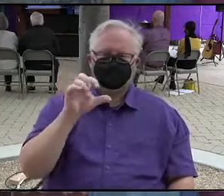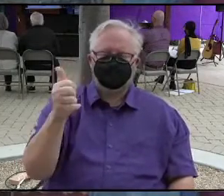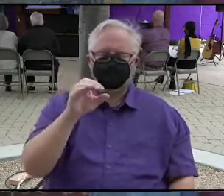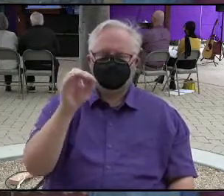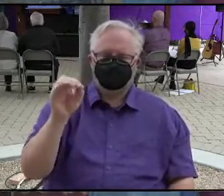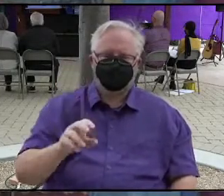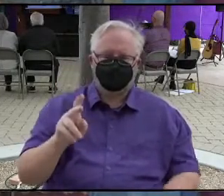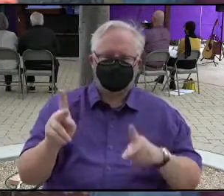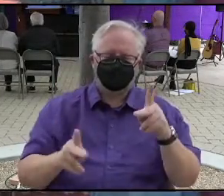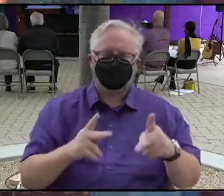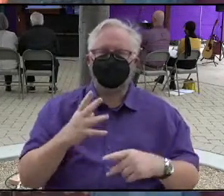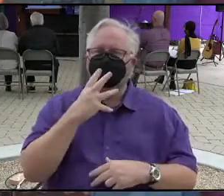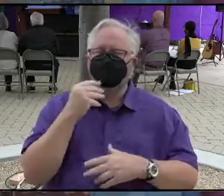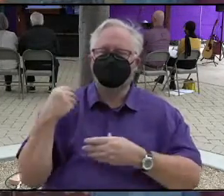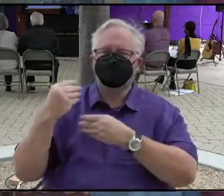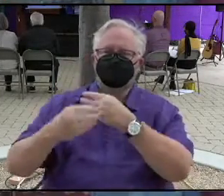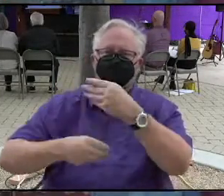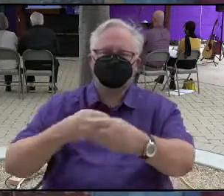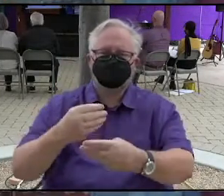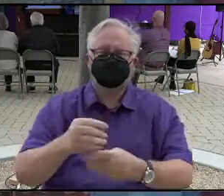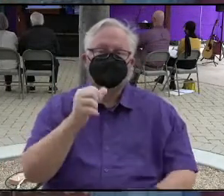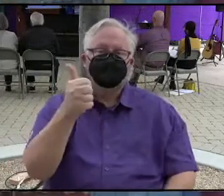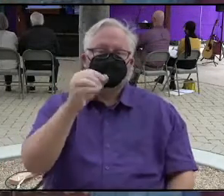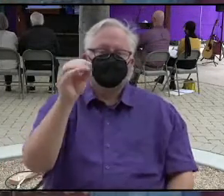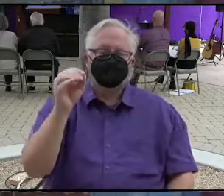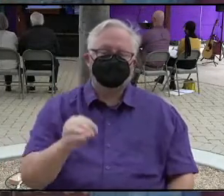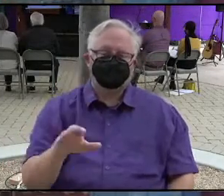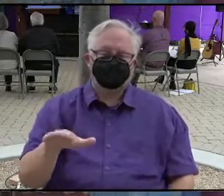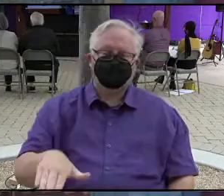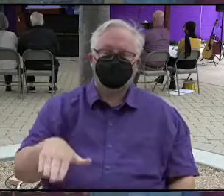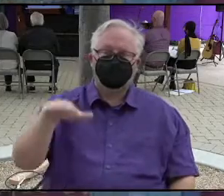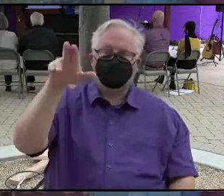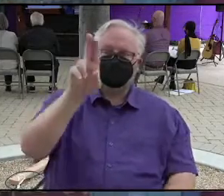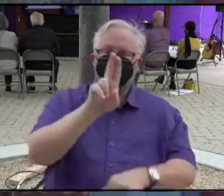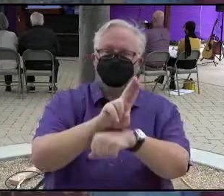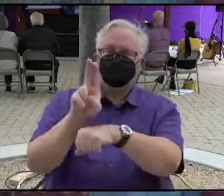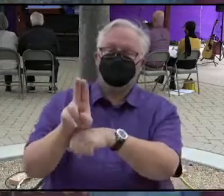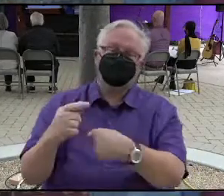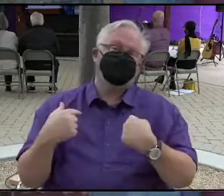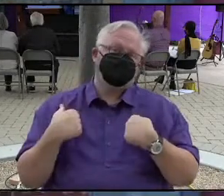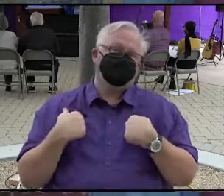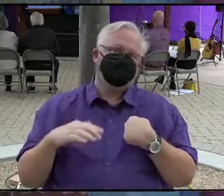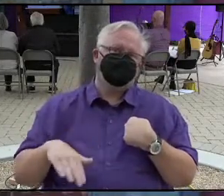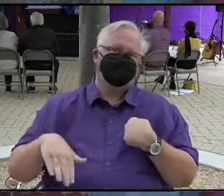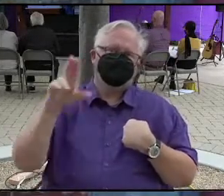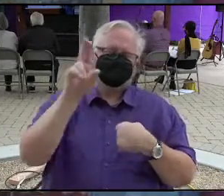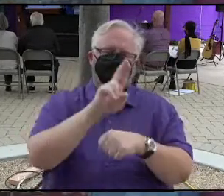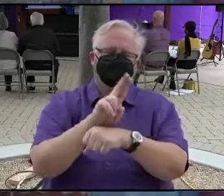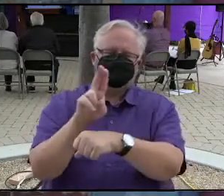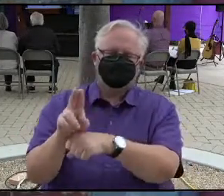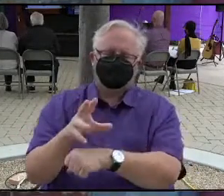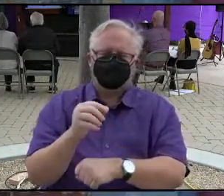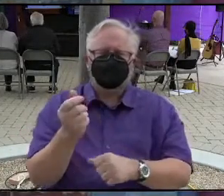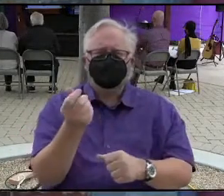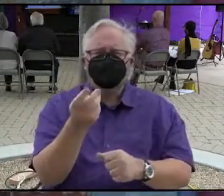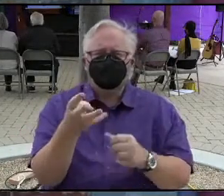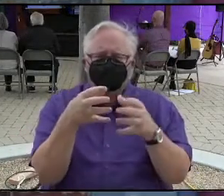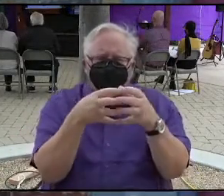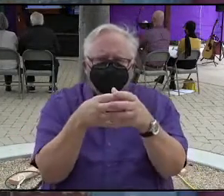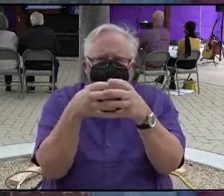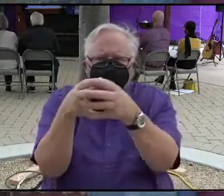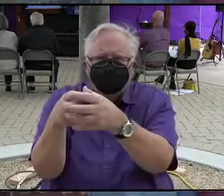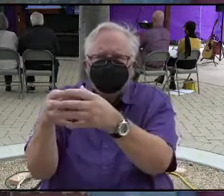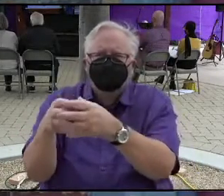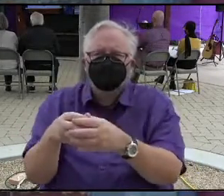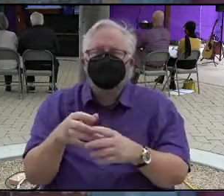were people of Jewish heritage. 10% were raised UU, which is what I am. And there were smaller groups of folks who